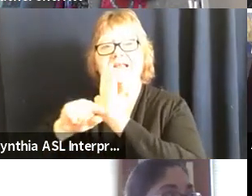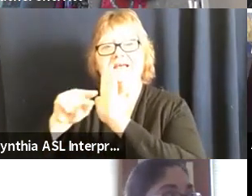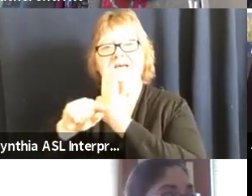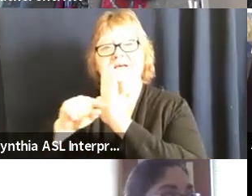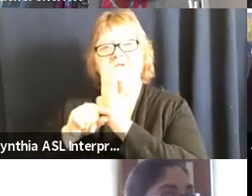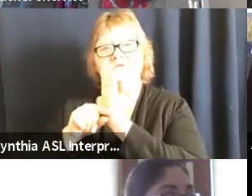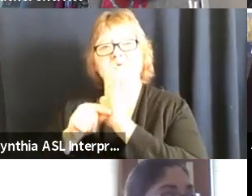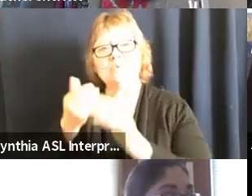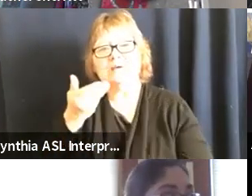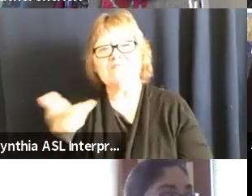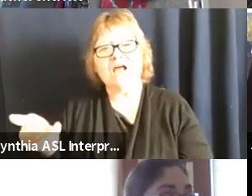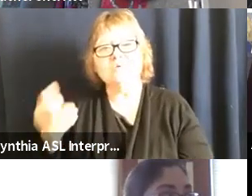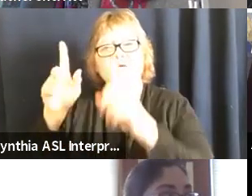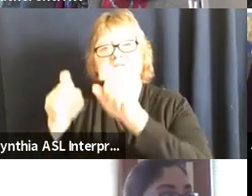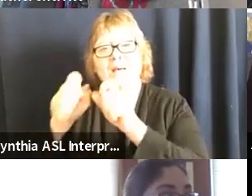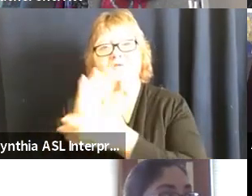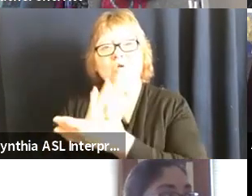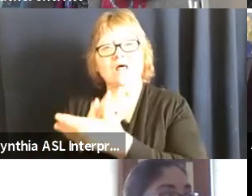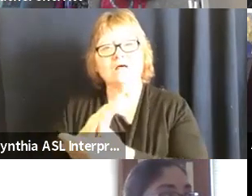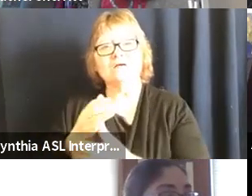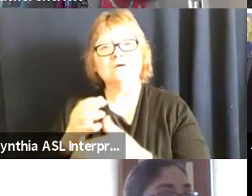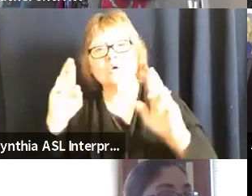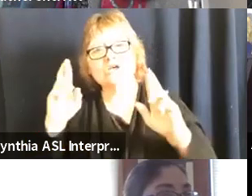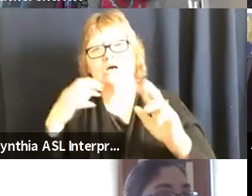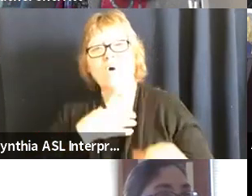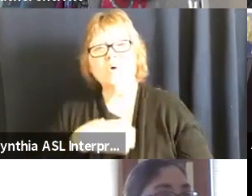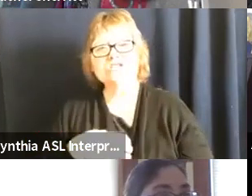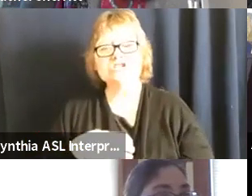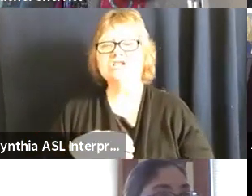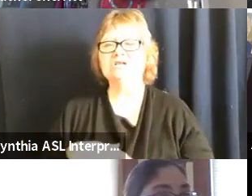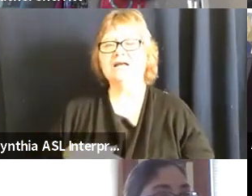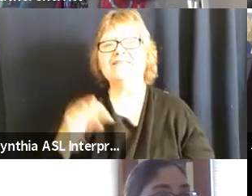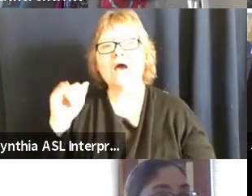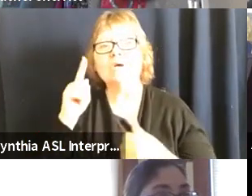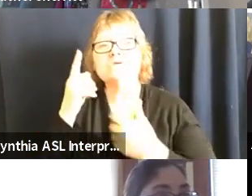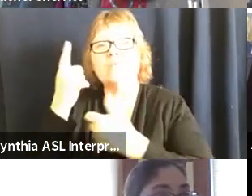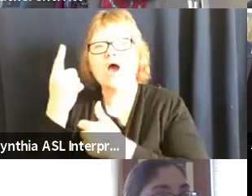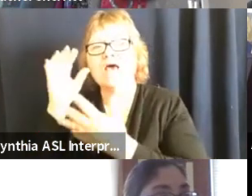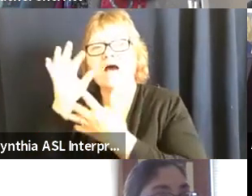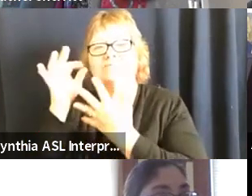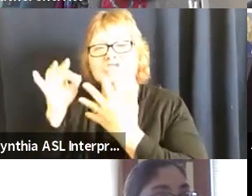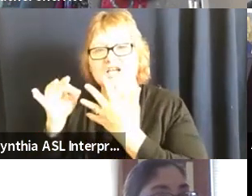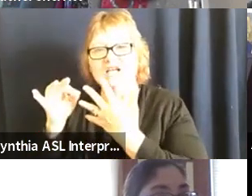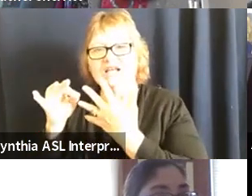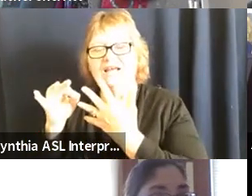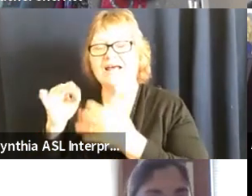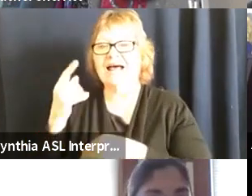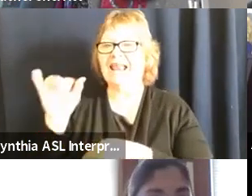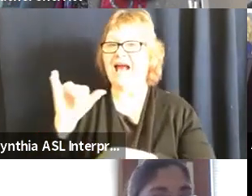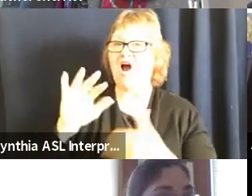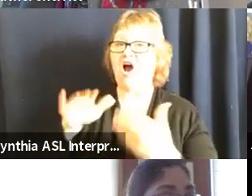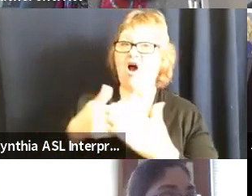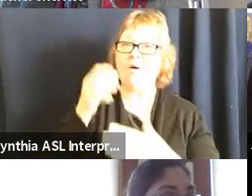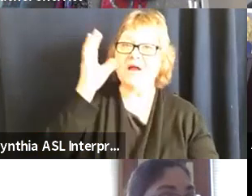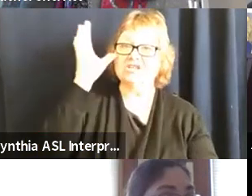receive an invitation to an exam school next year. It would be one option for him. And like all parents, we want to